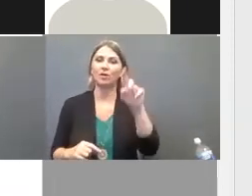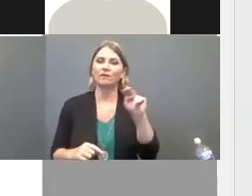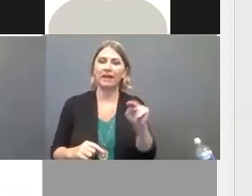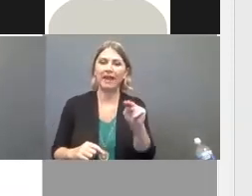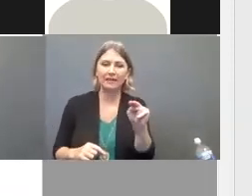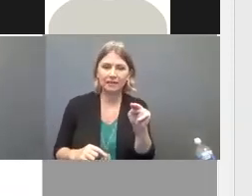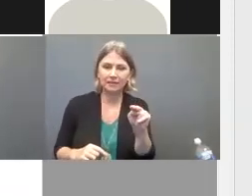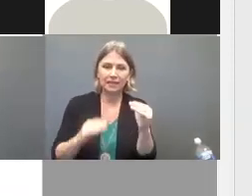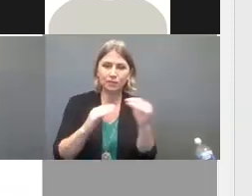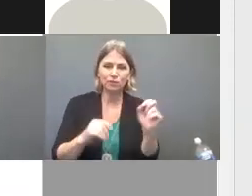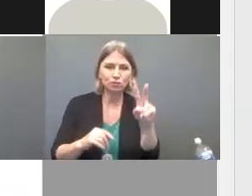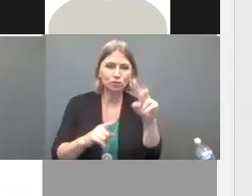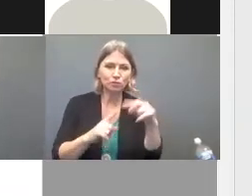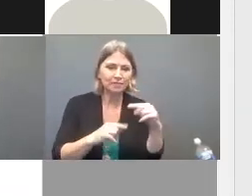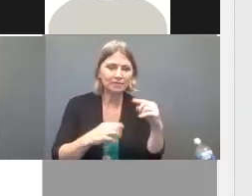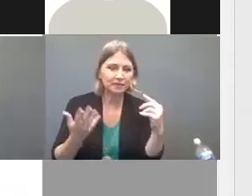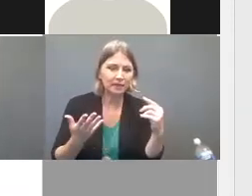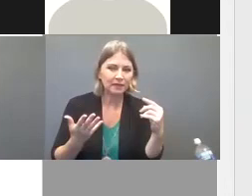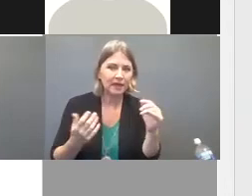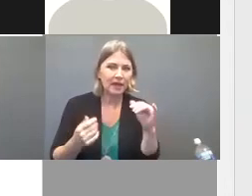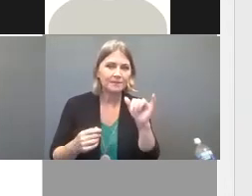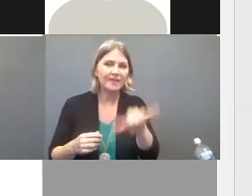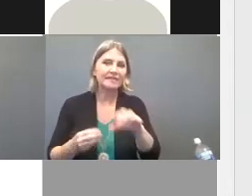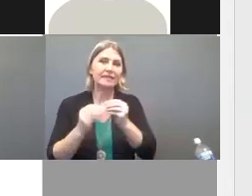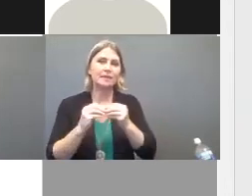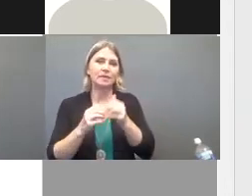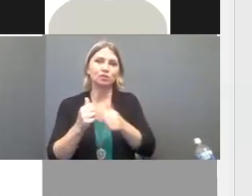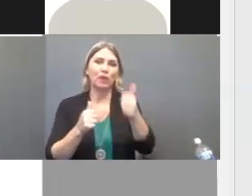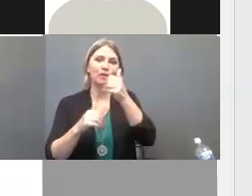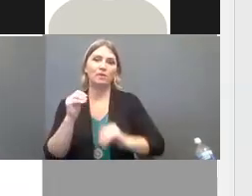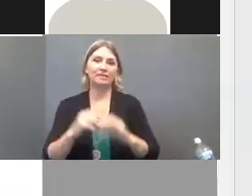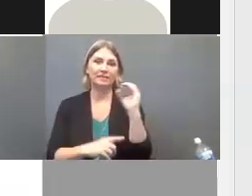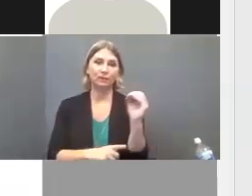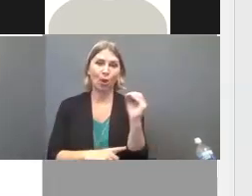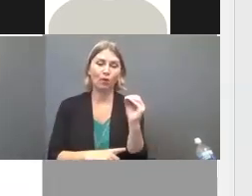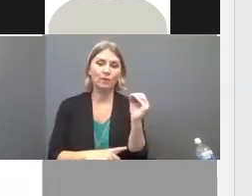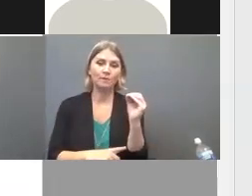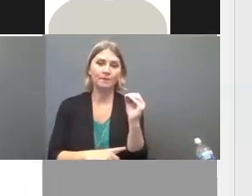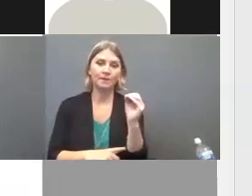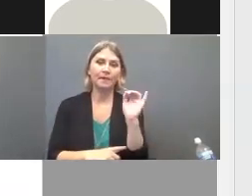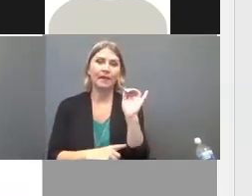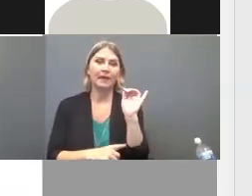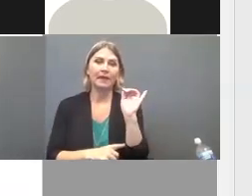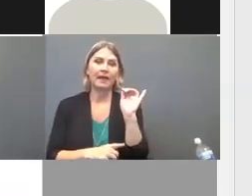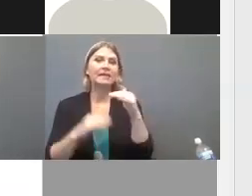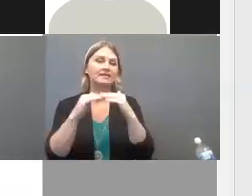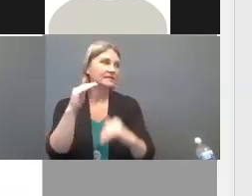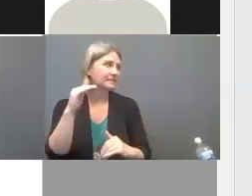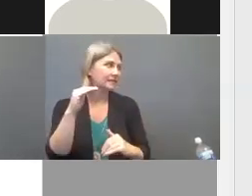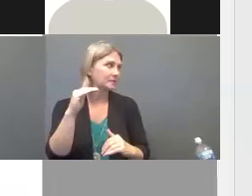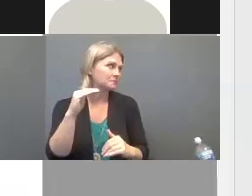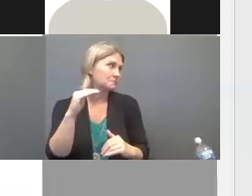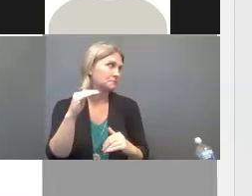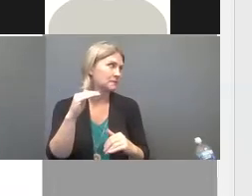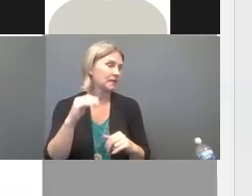2, right? So this is a number that is greater than 0 and less than infinity. So we can say that